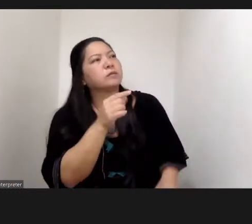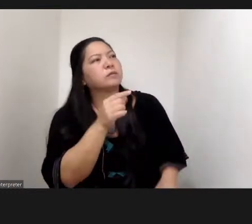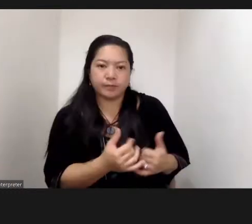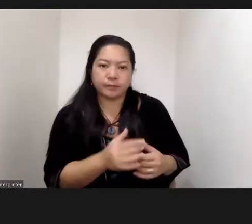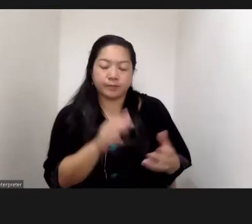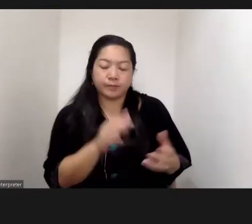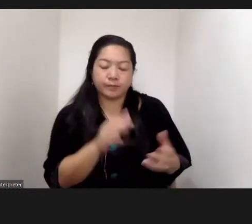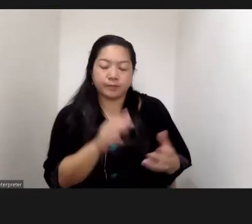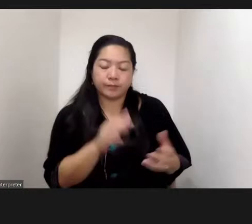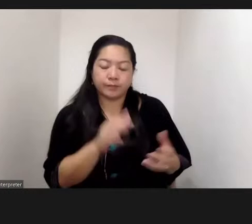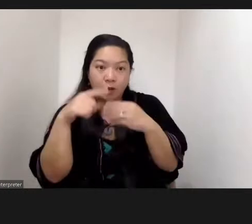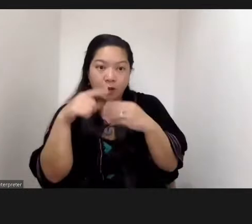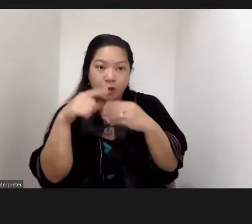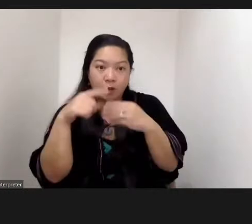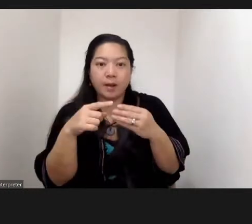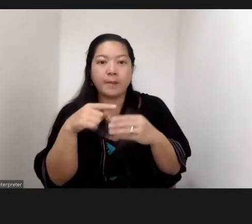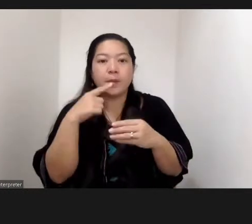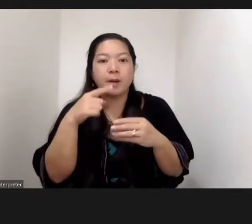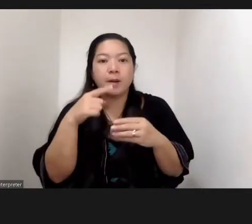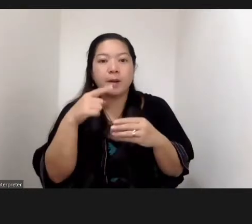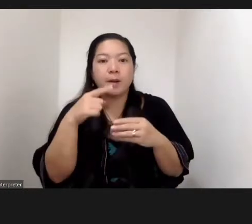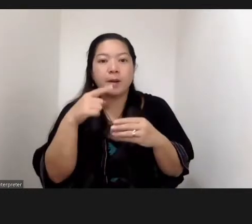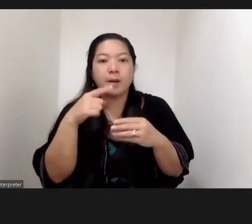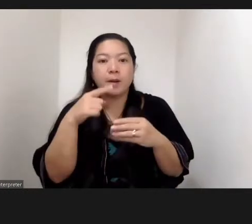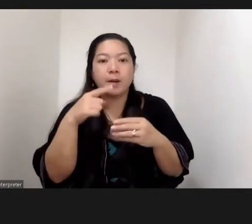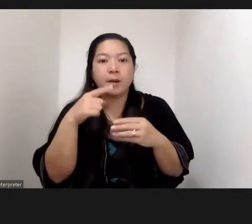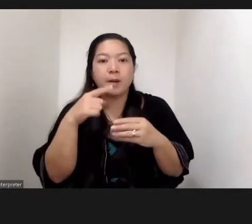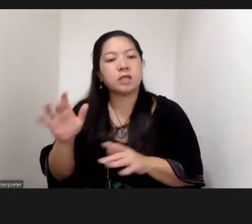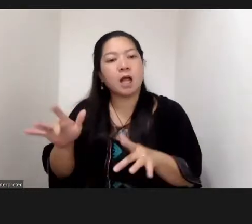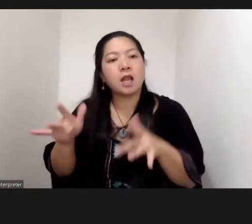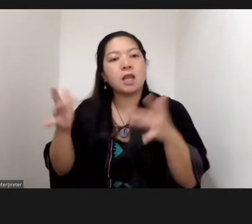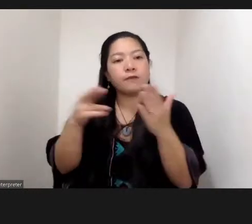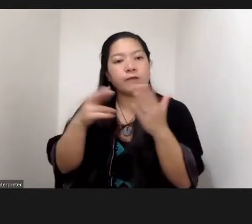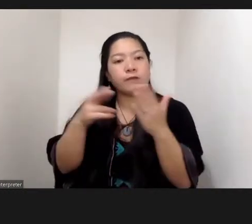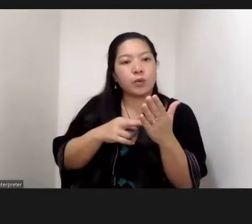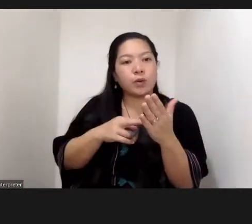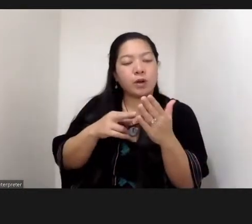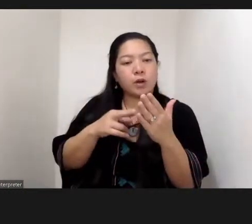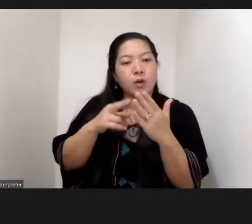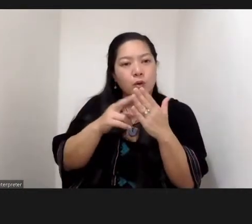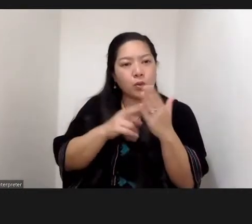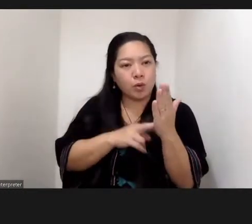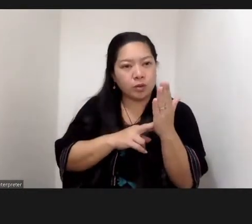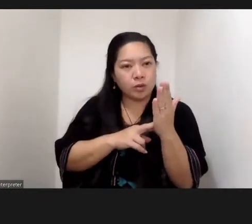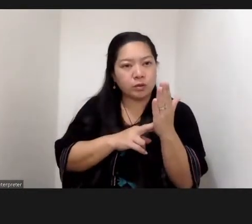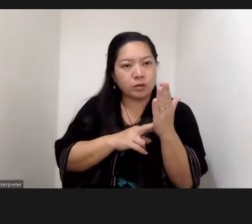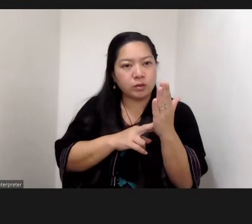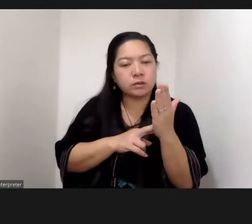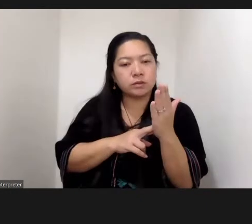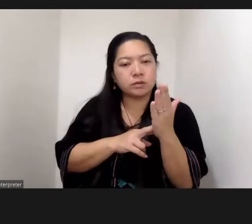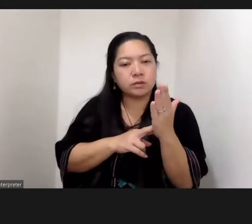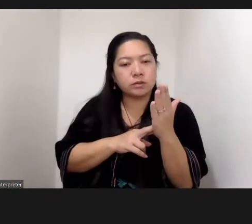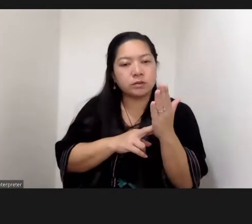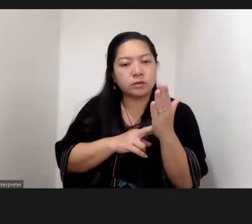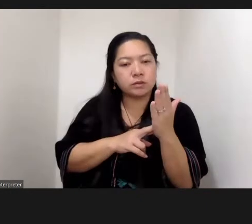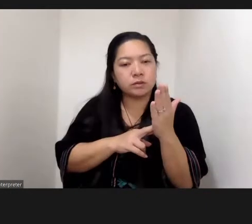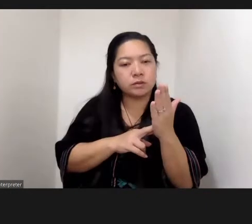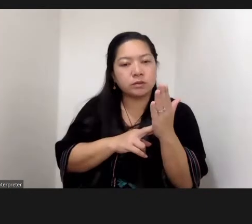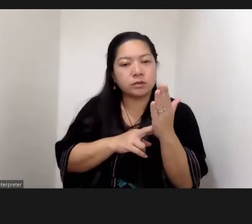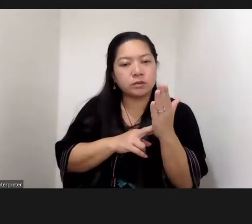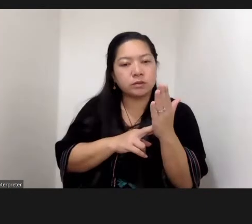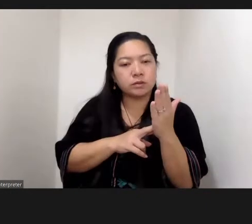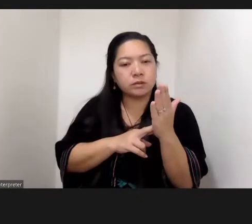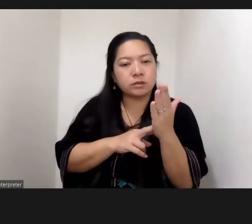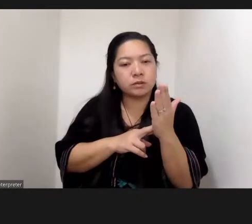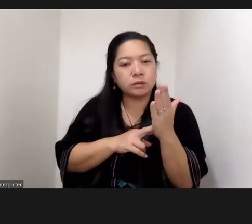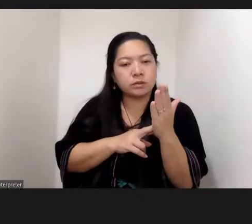about public health emergency and lifting risks, and lifting restrictions. You don't have to be out of a public